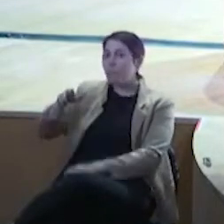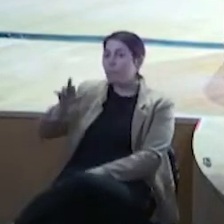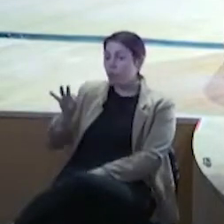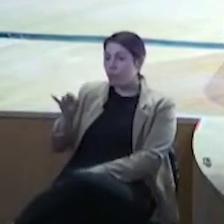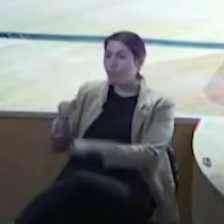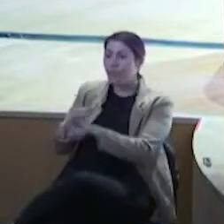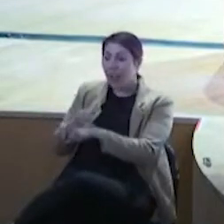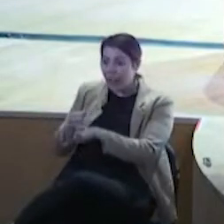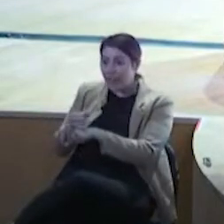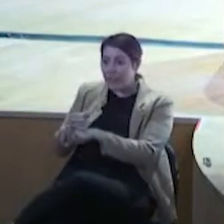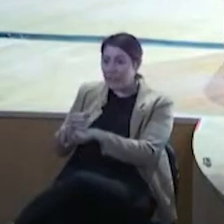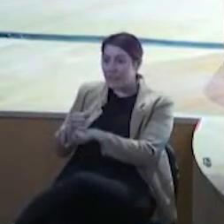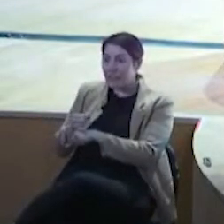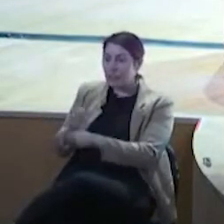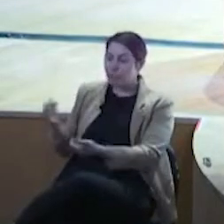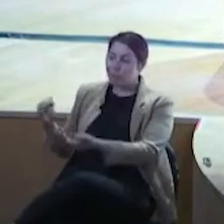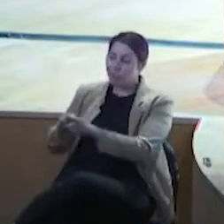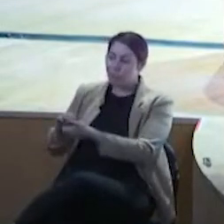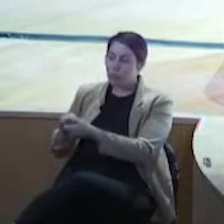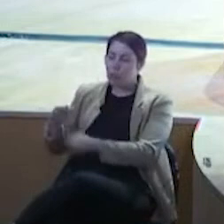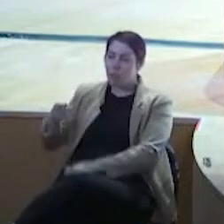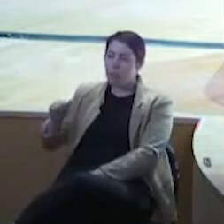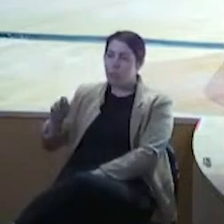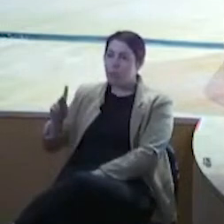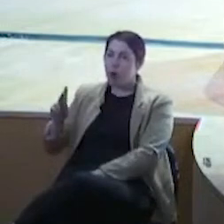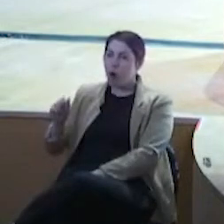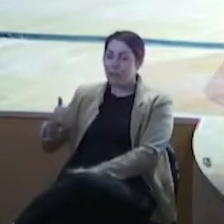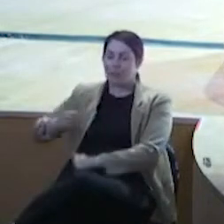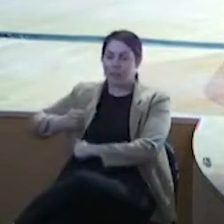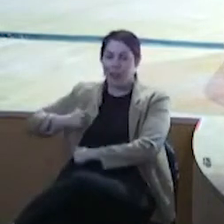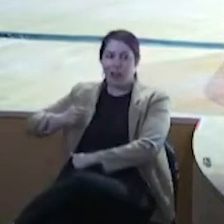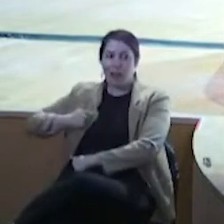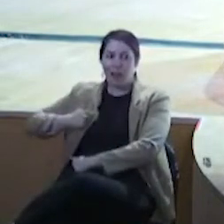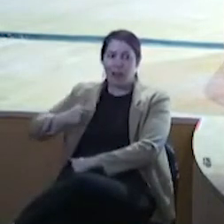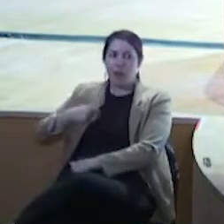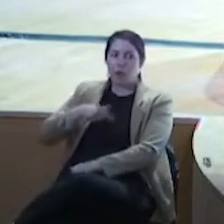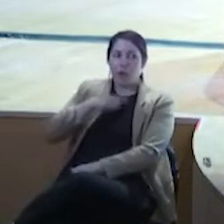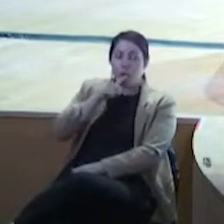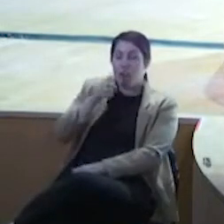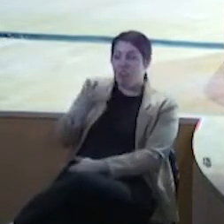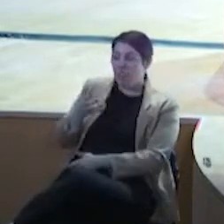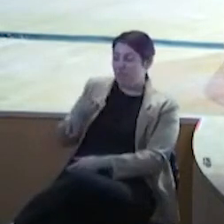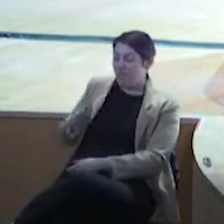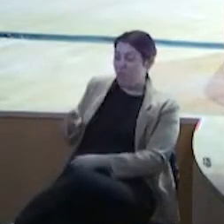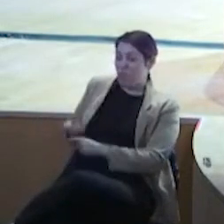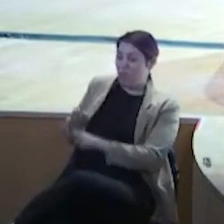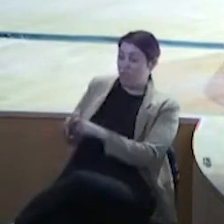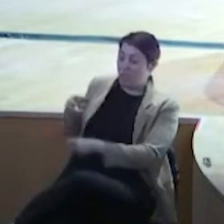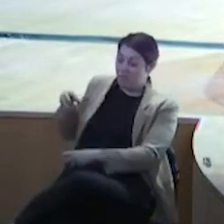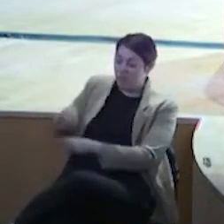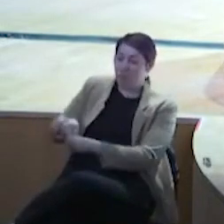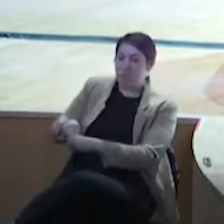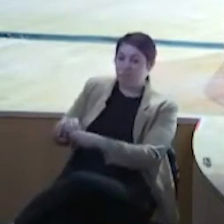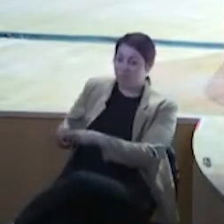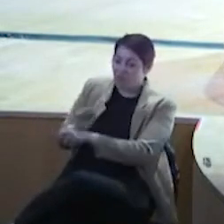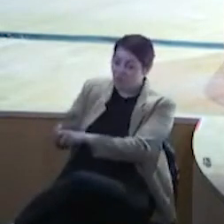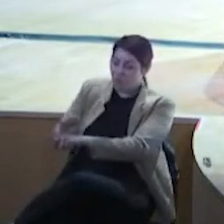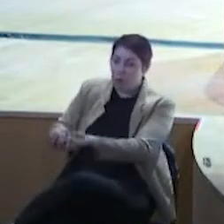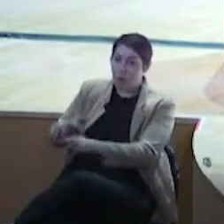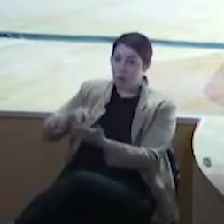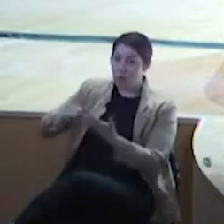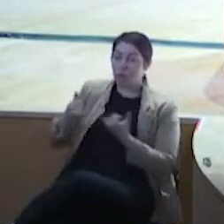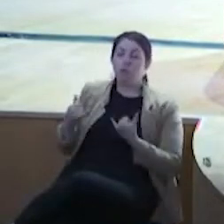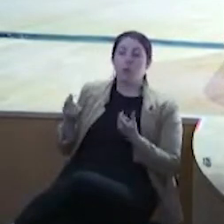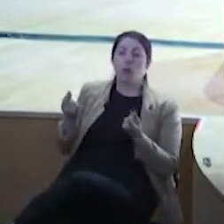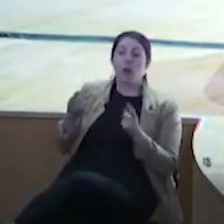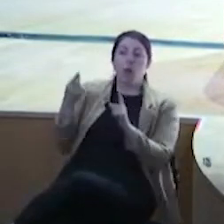Reserve in partnership with Parks Canada. We are several years into the project, and currently we are